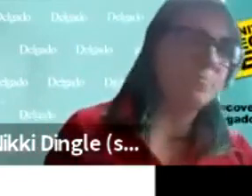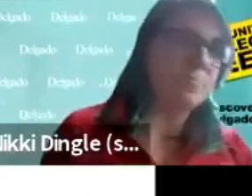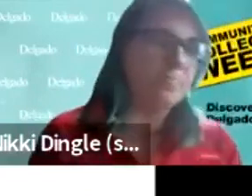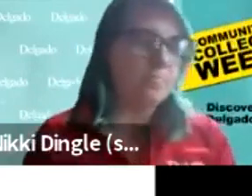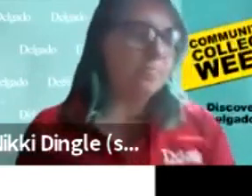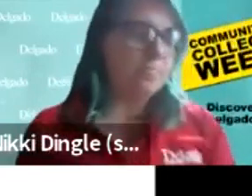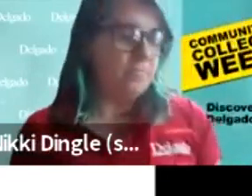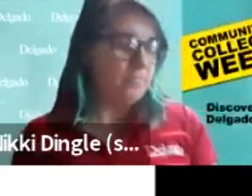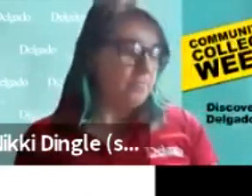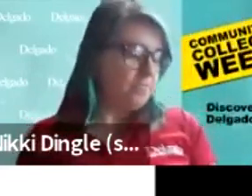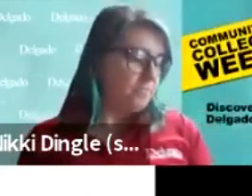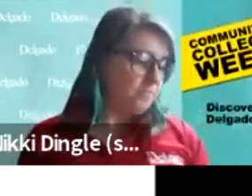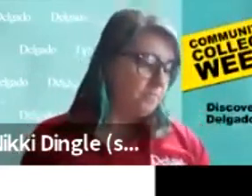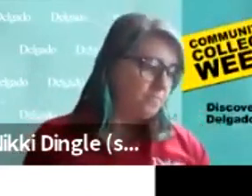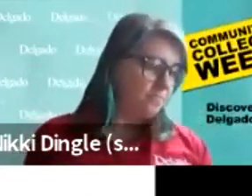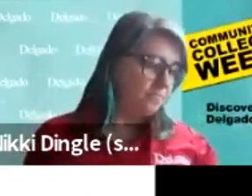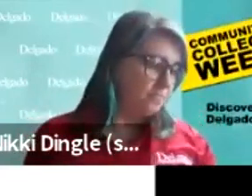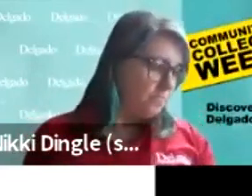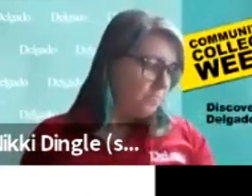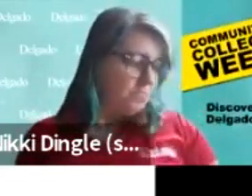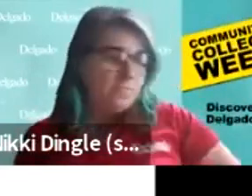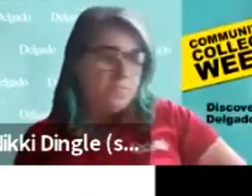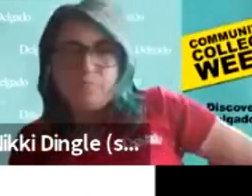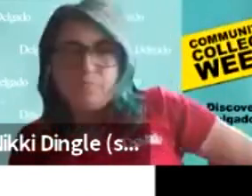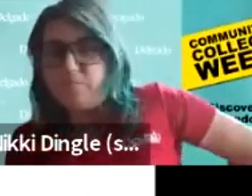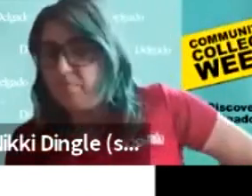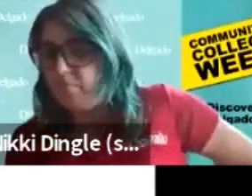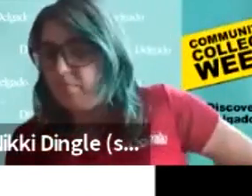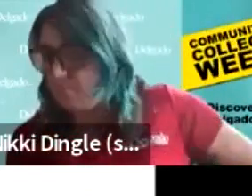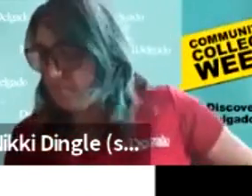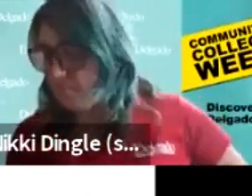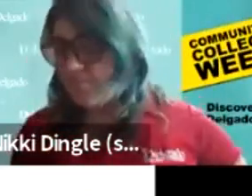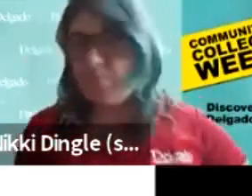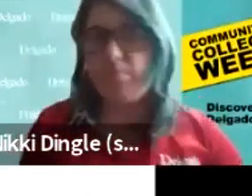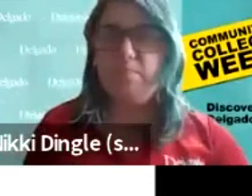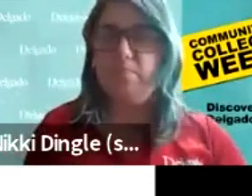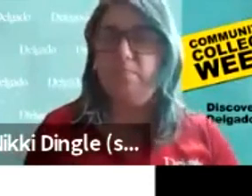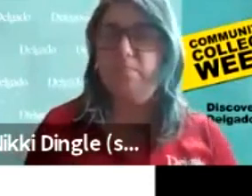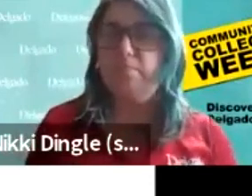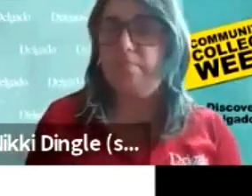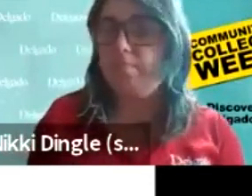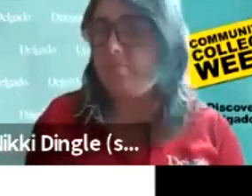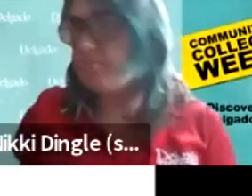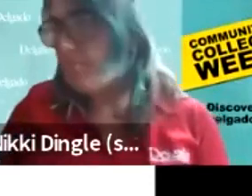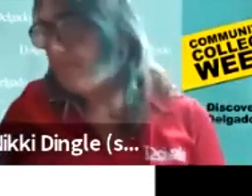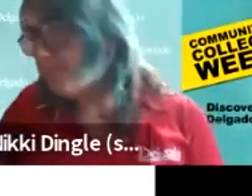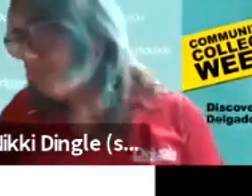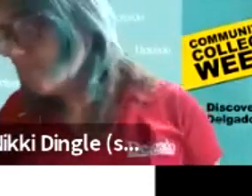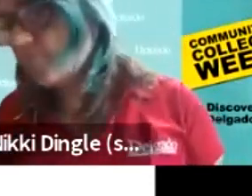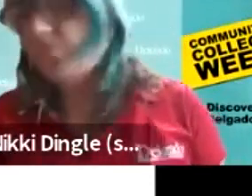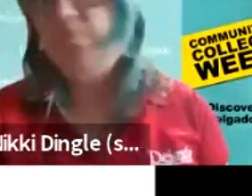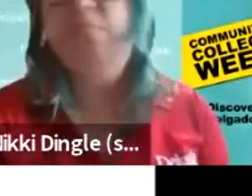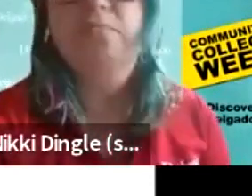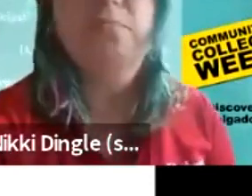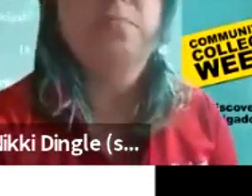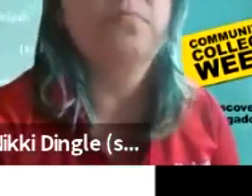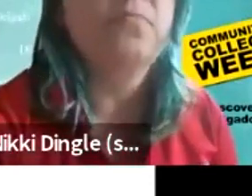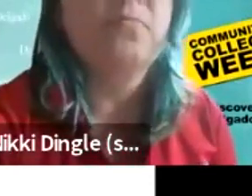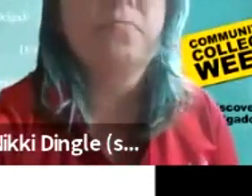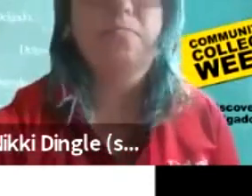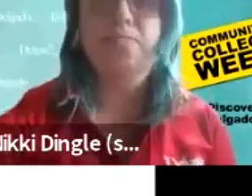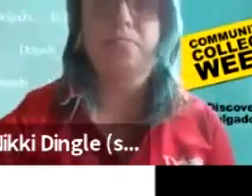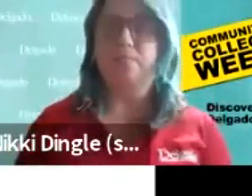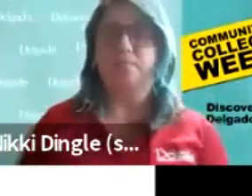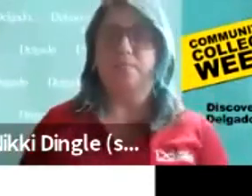Nations, the European Union, UNESCO, NATO, Amnesty International, Doctors Without Borders, and